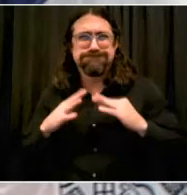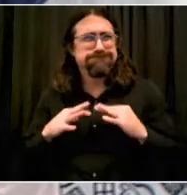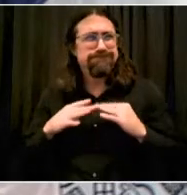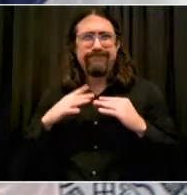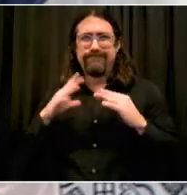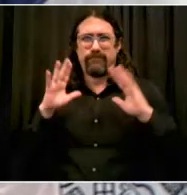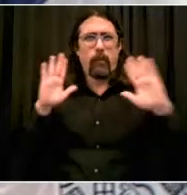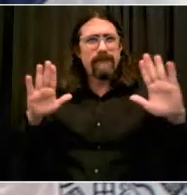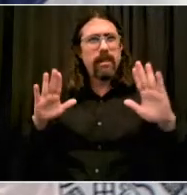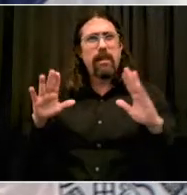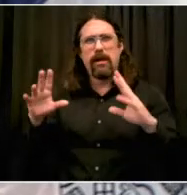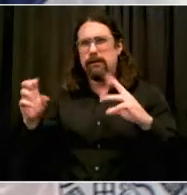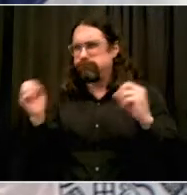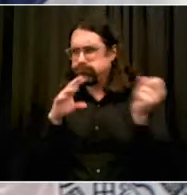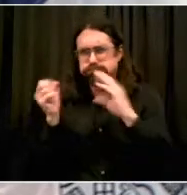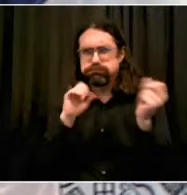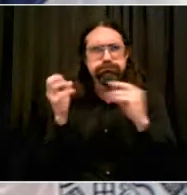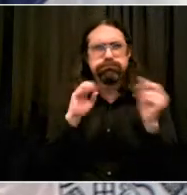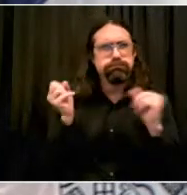public education.